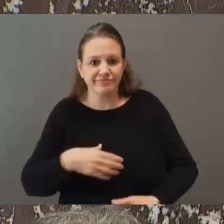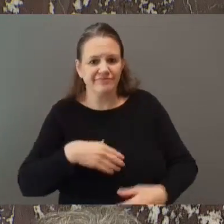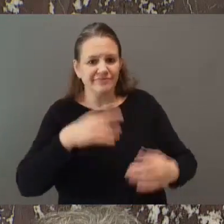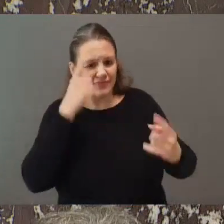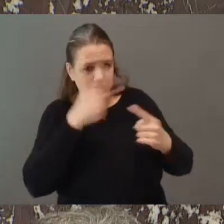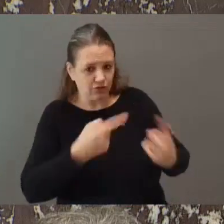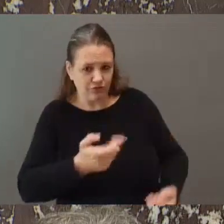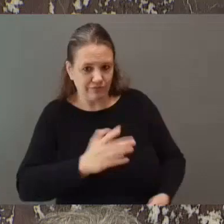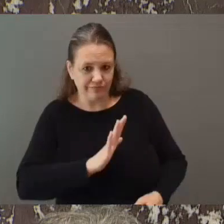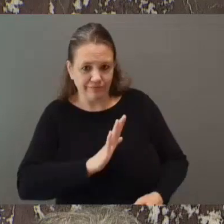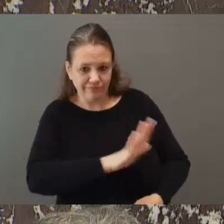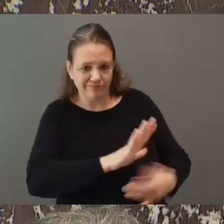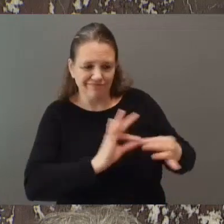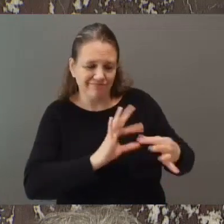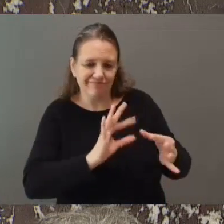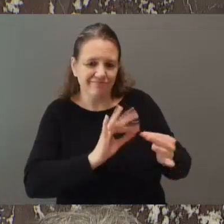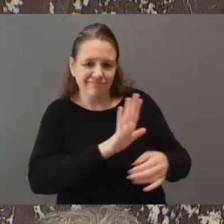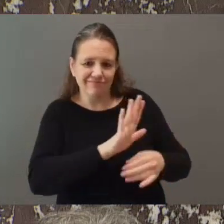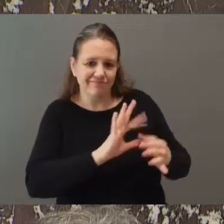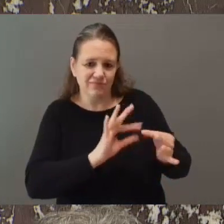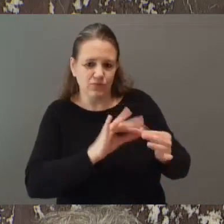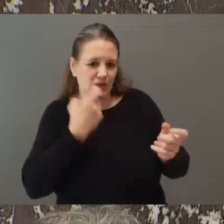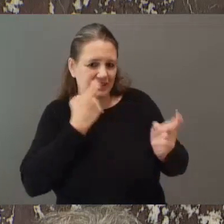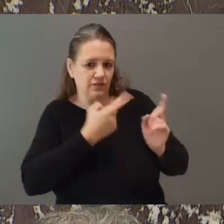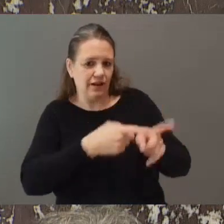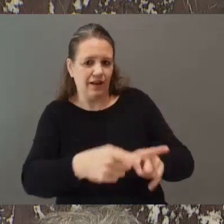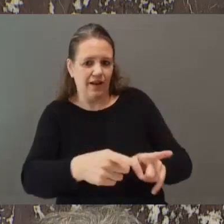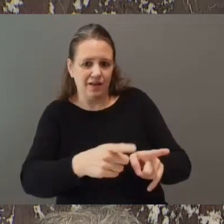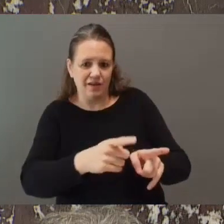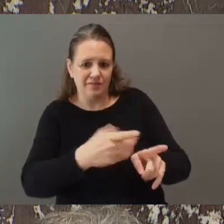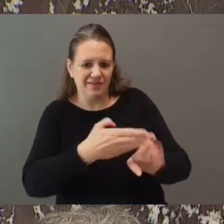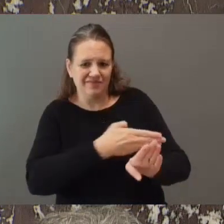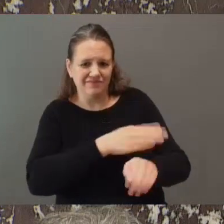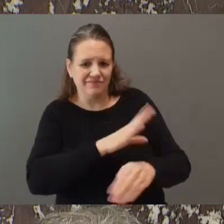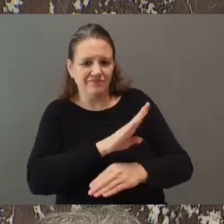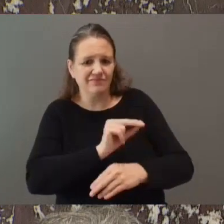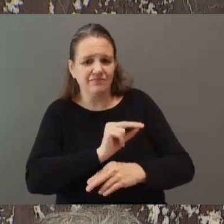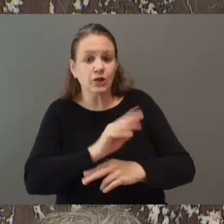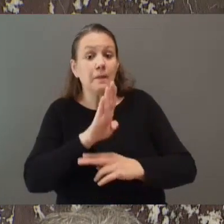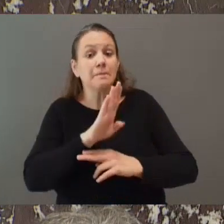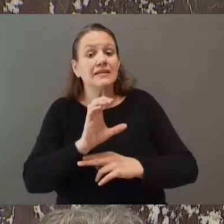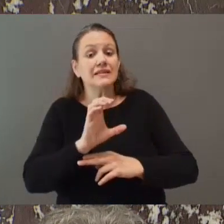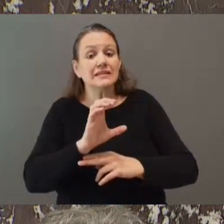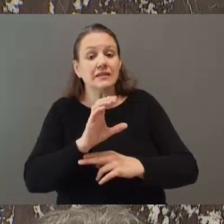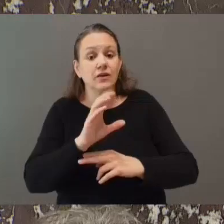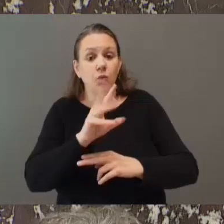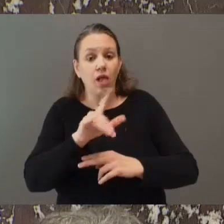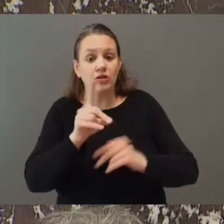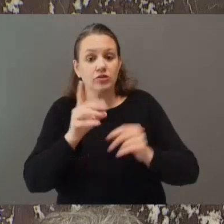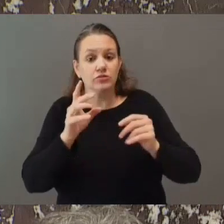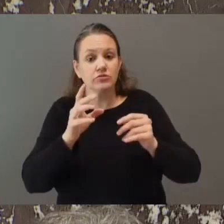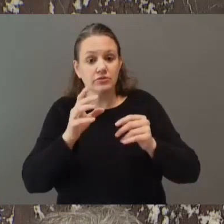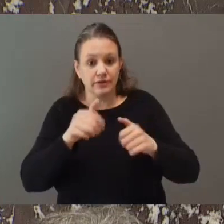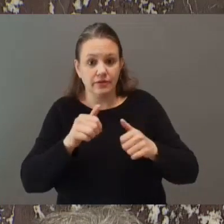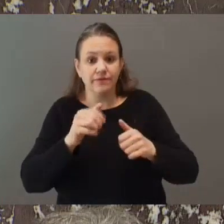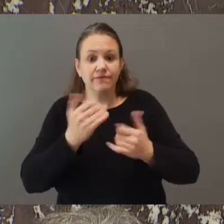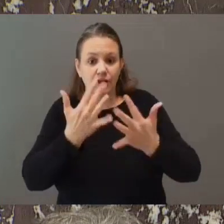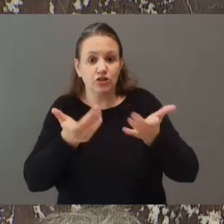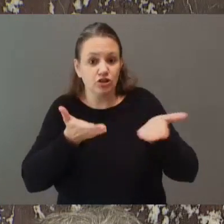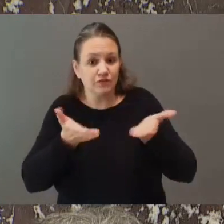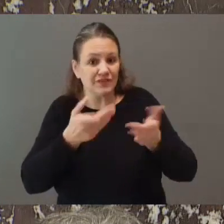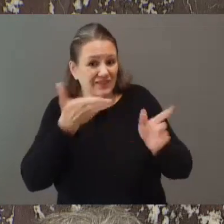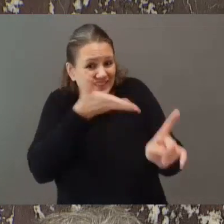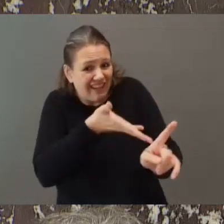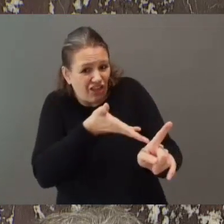the fourth party. BC Wildfire Service crews were in the area. They were in Fort Nelson and they were able to deploy very